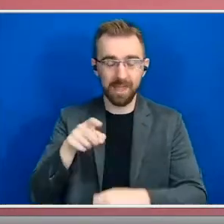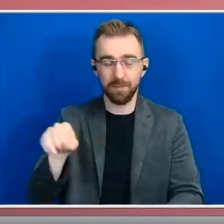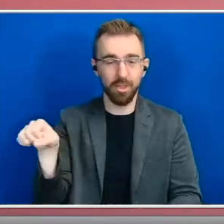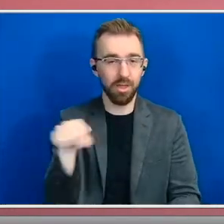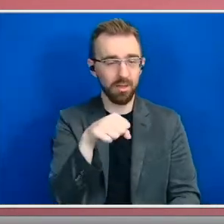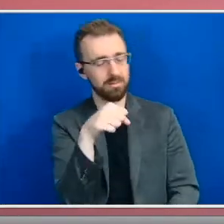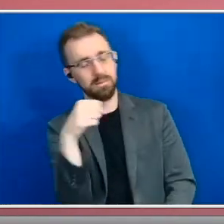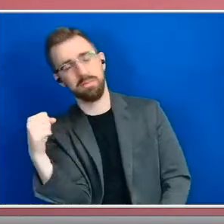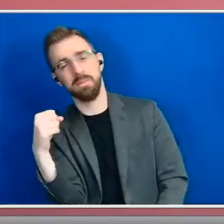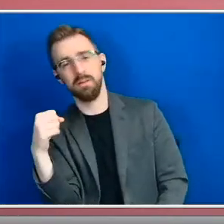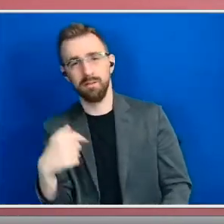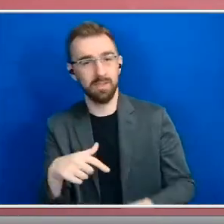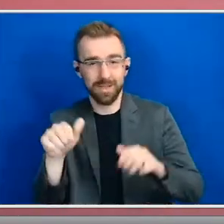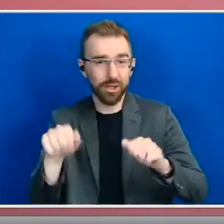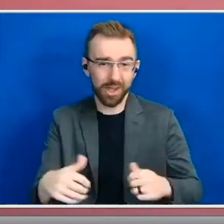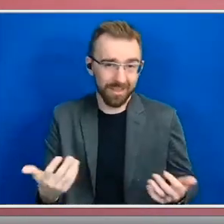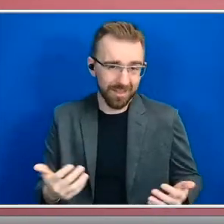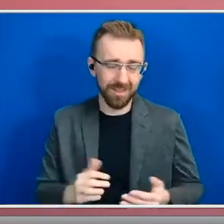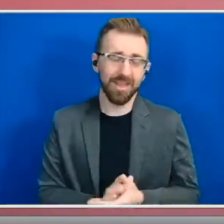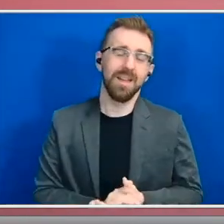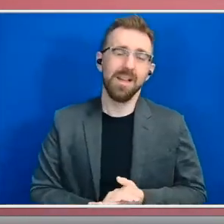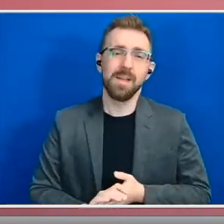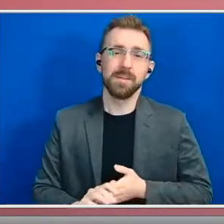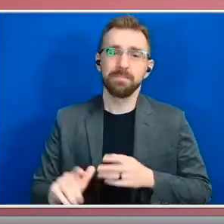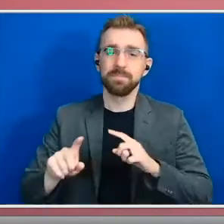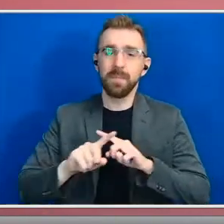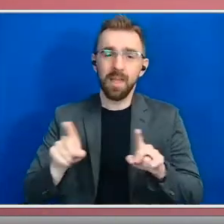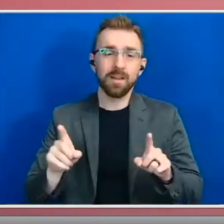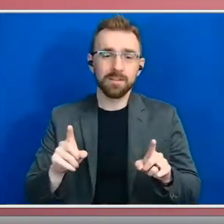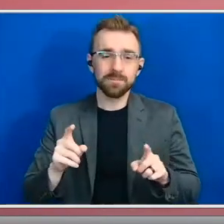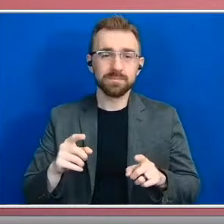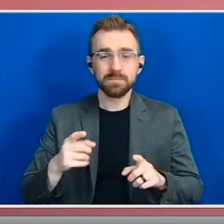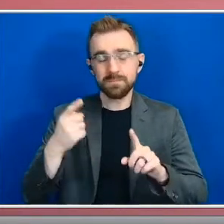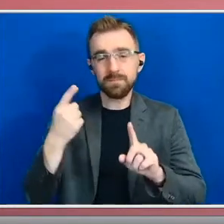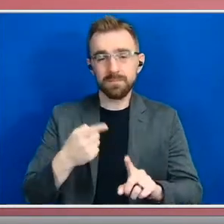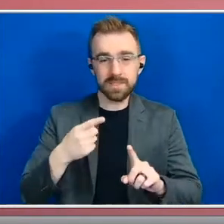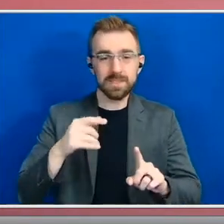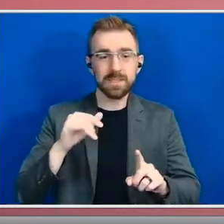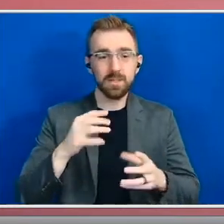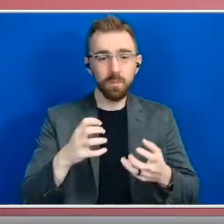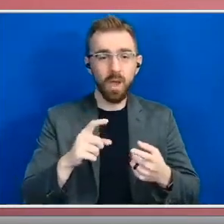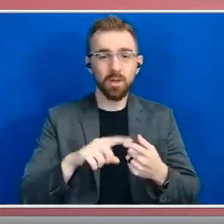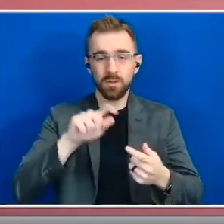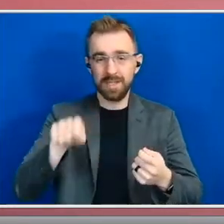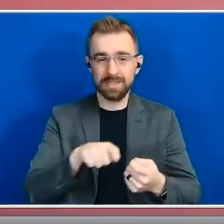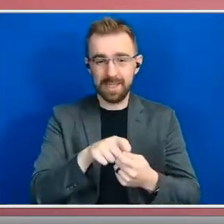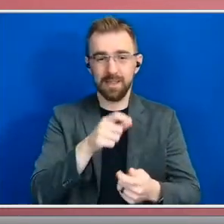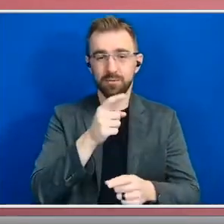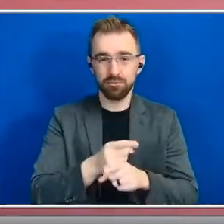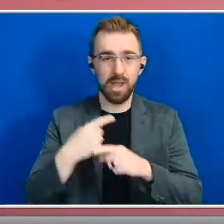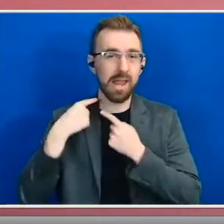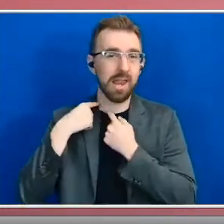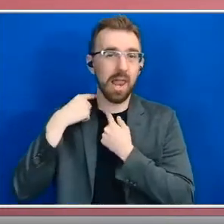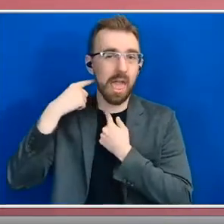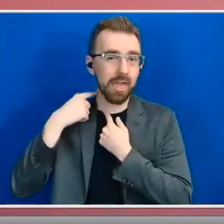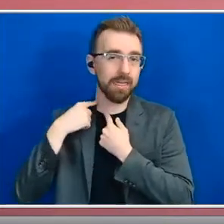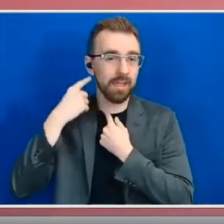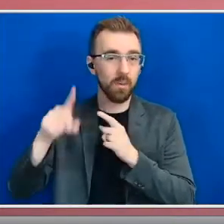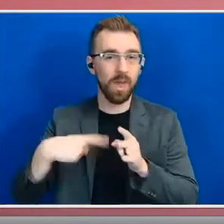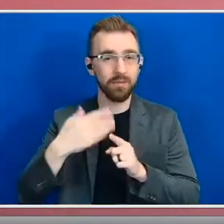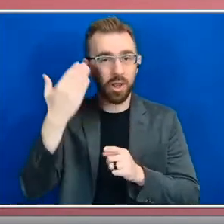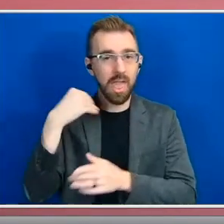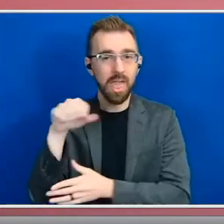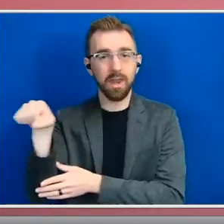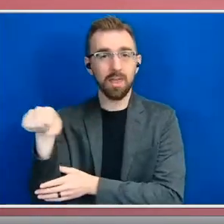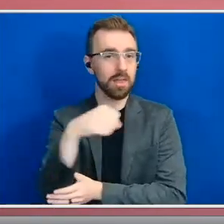head. But the idea is to get it exactly the right length so that when you turn your head from side to side that you're